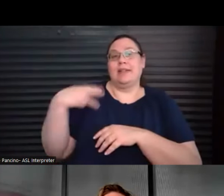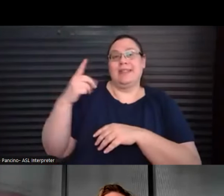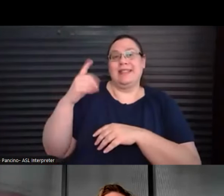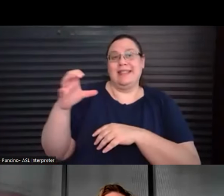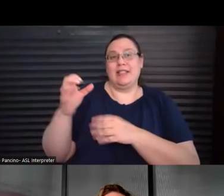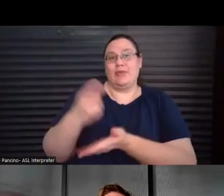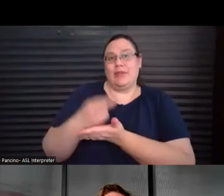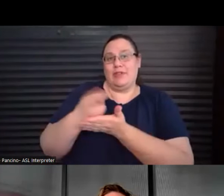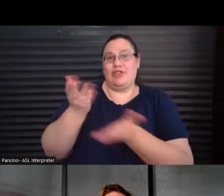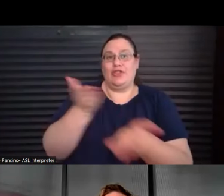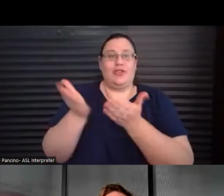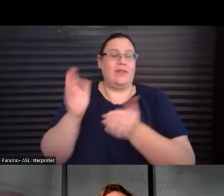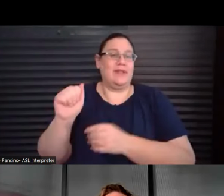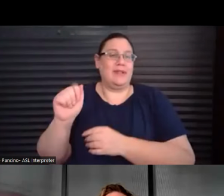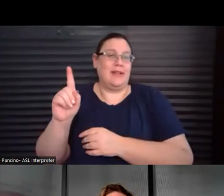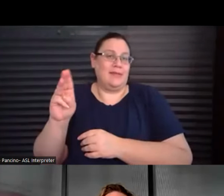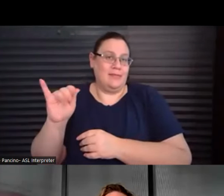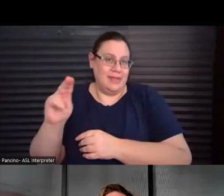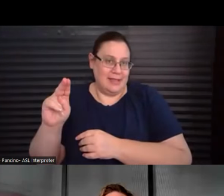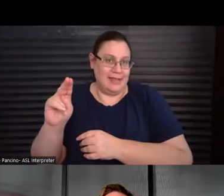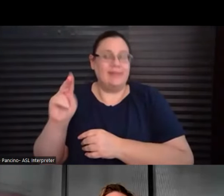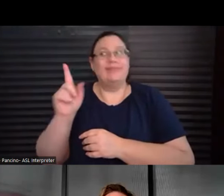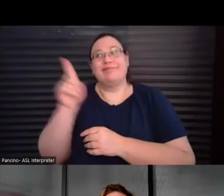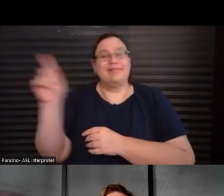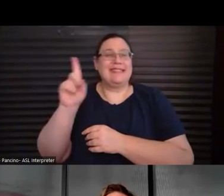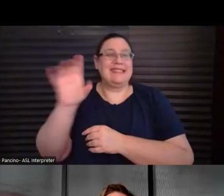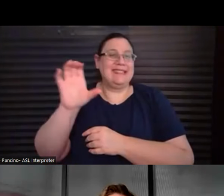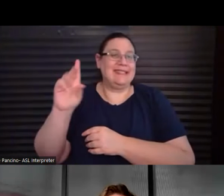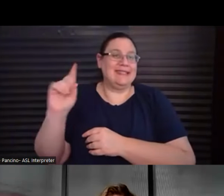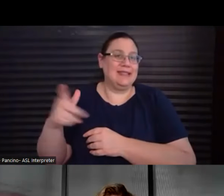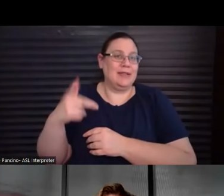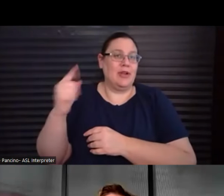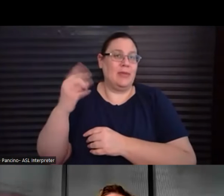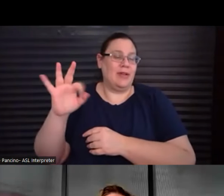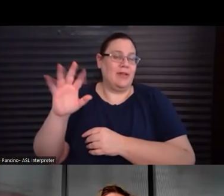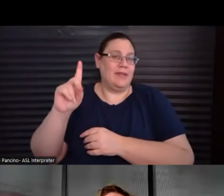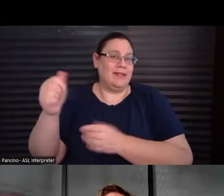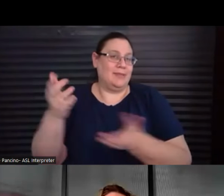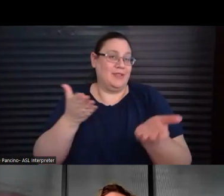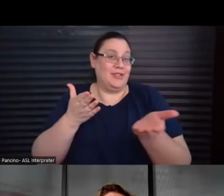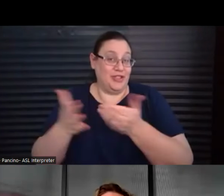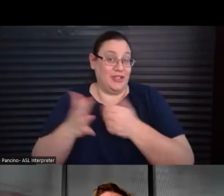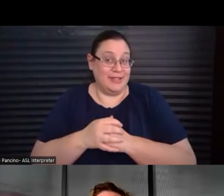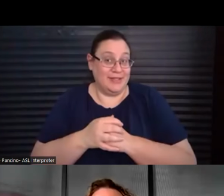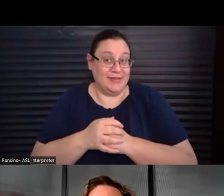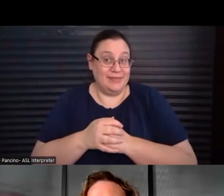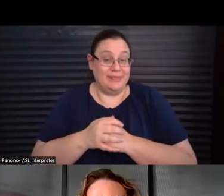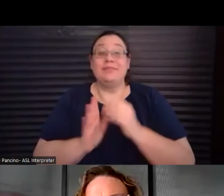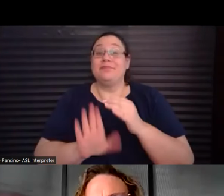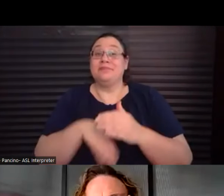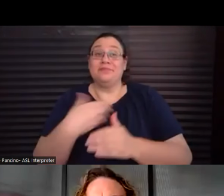Services Administration at the DC Department of Disability Services. Next slide.